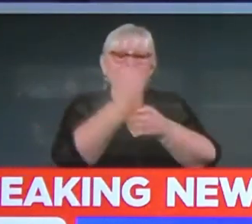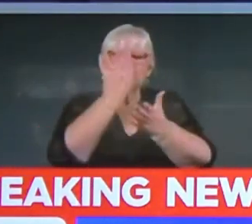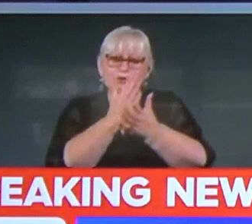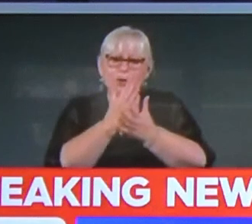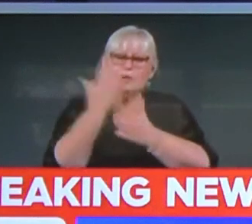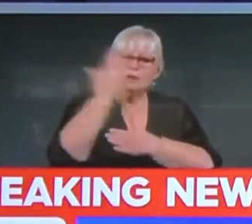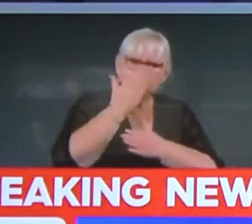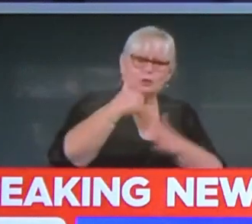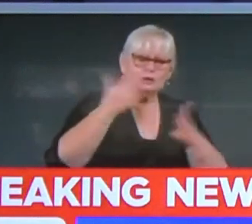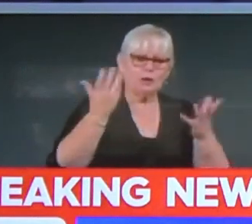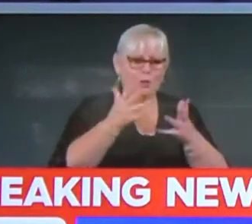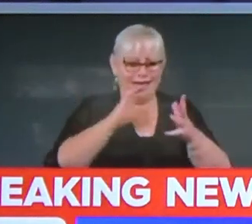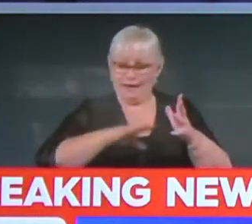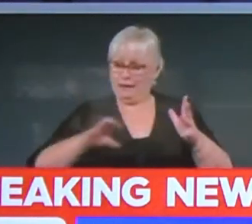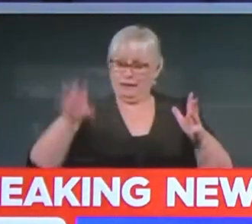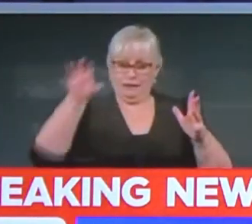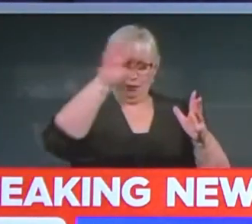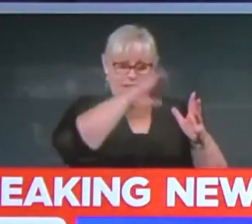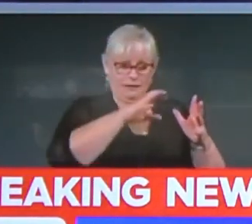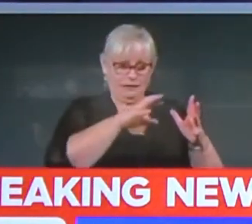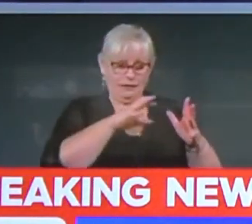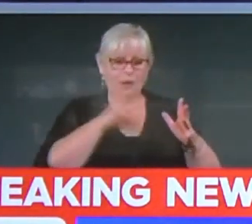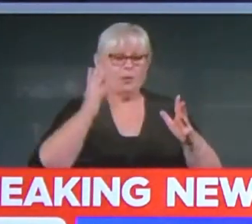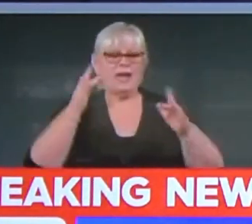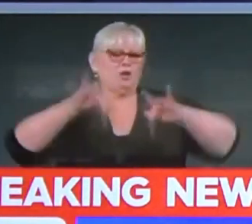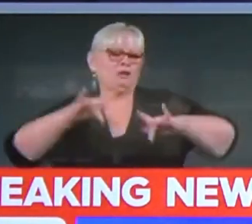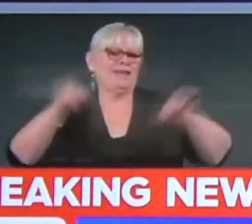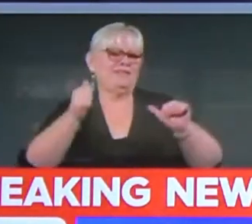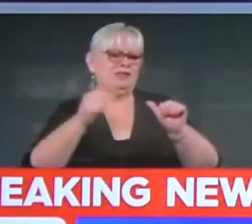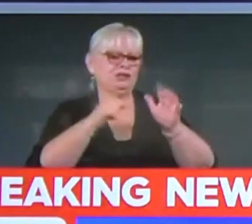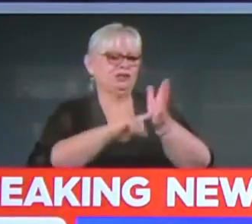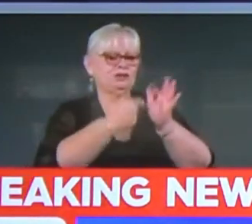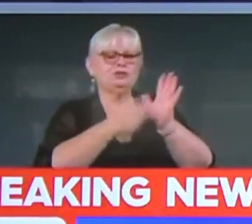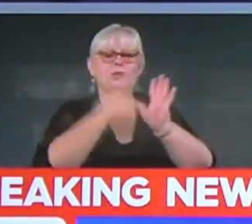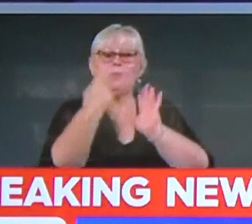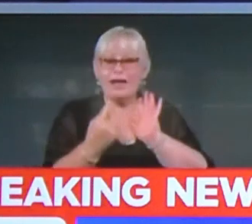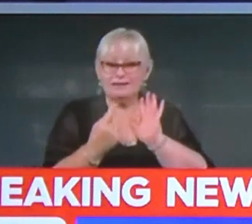in those states that haven't already ended the term, which is only in Victoria,